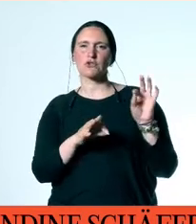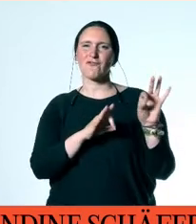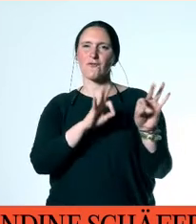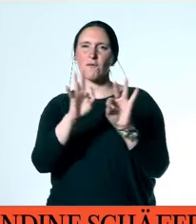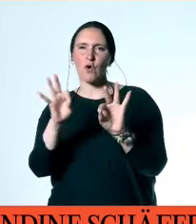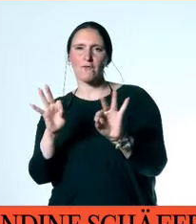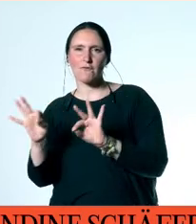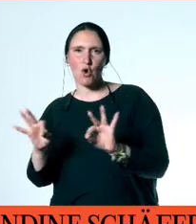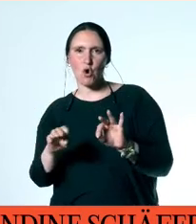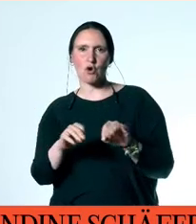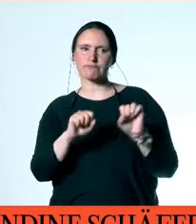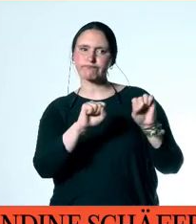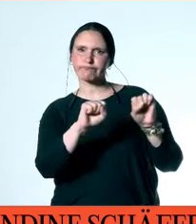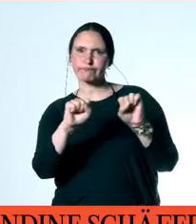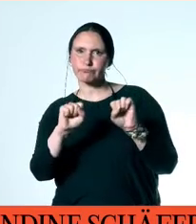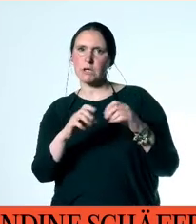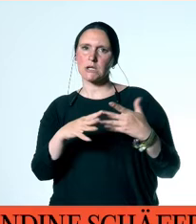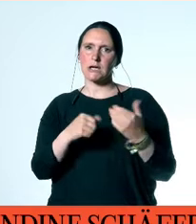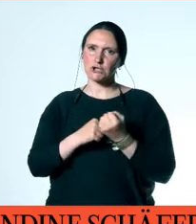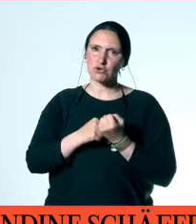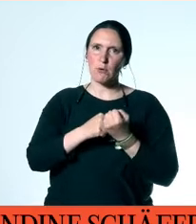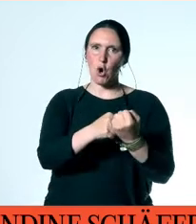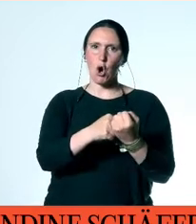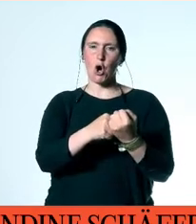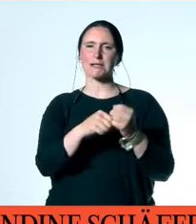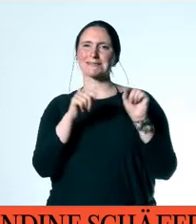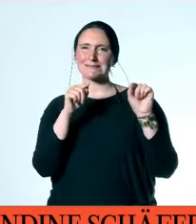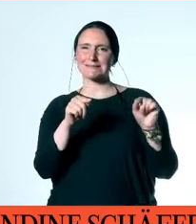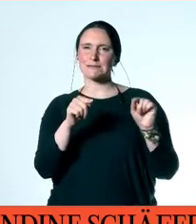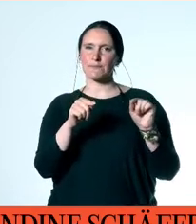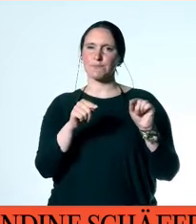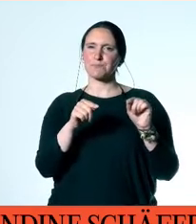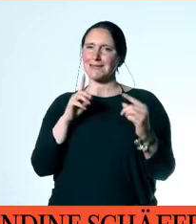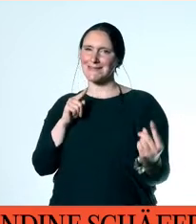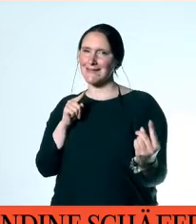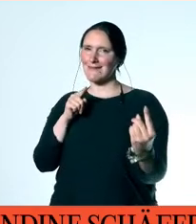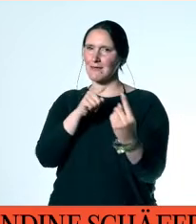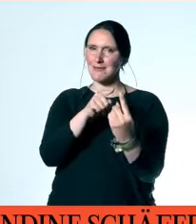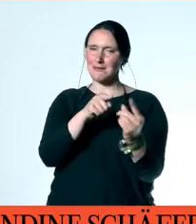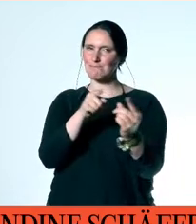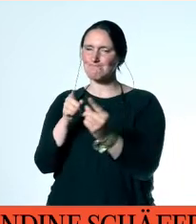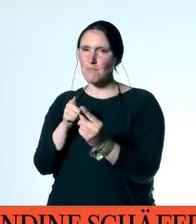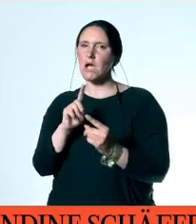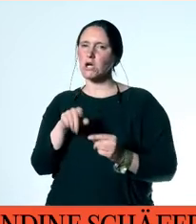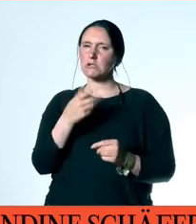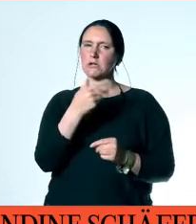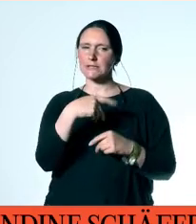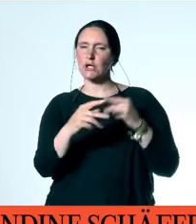es wichtig ist, zu vermitteln, dass das, was die Menschen umtreibt, mit denen wir uns